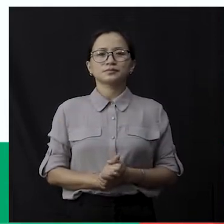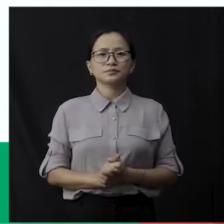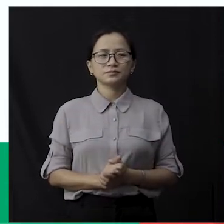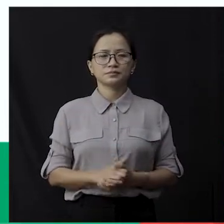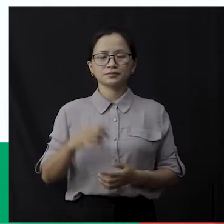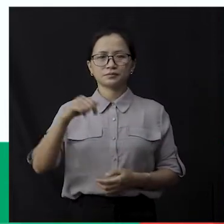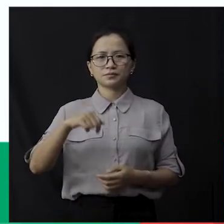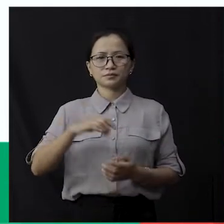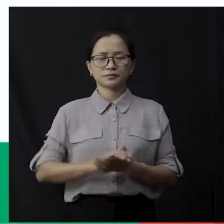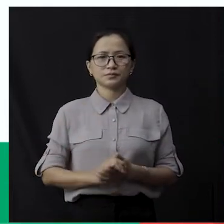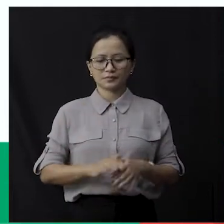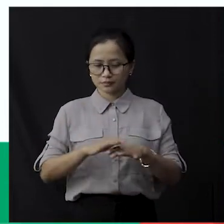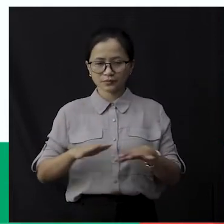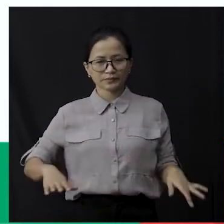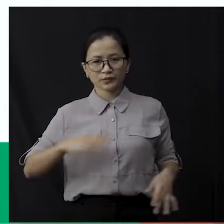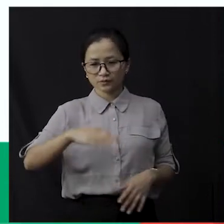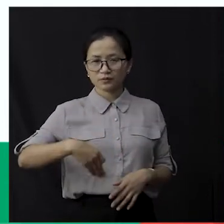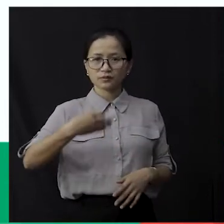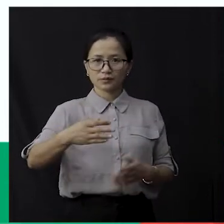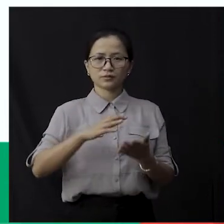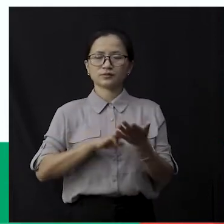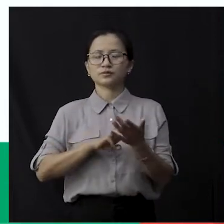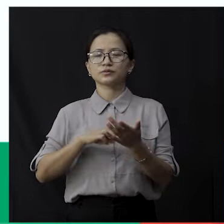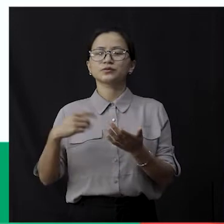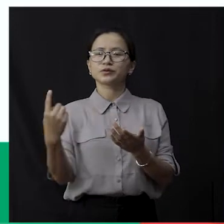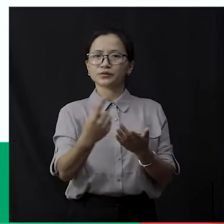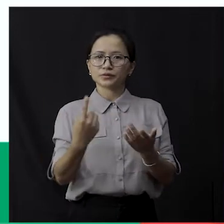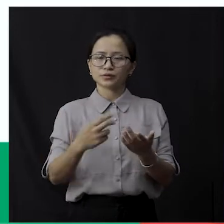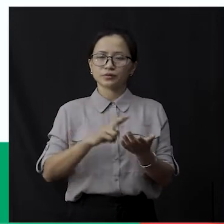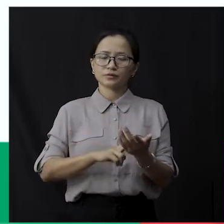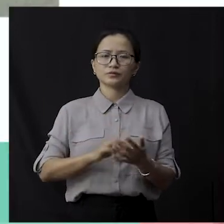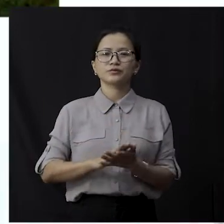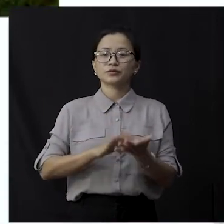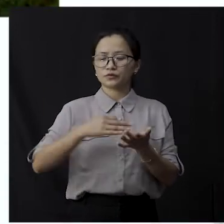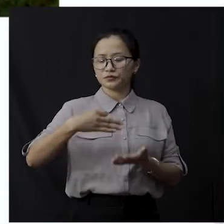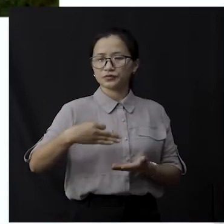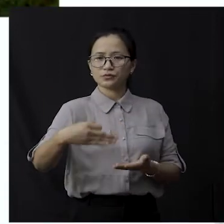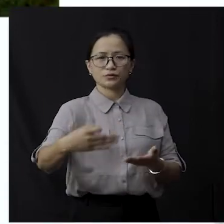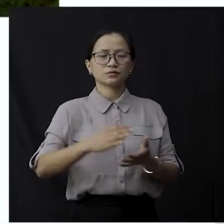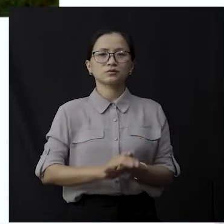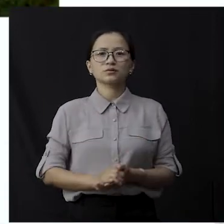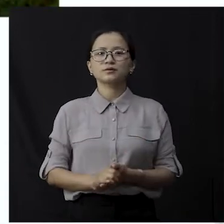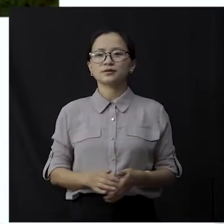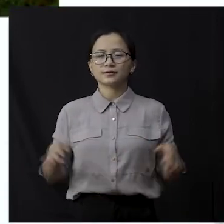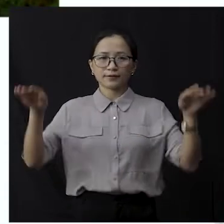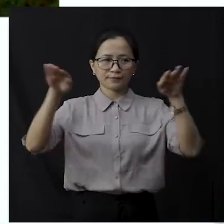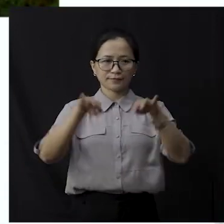Now students, the next type of natural features that we are going to see today is